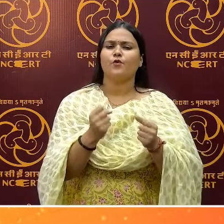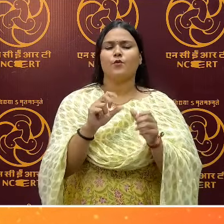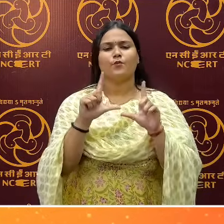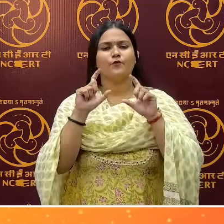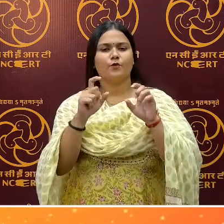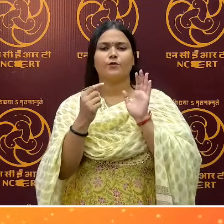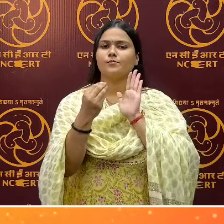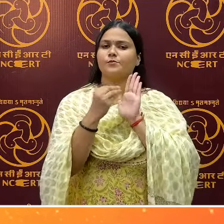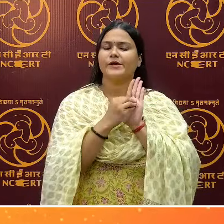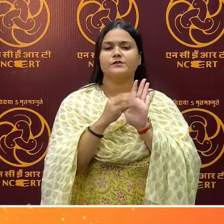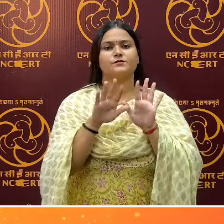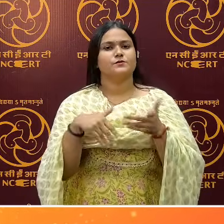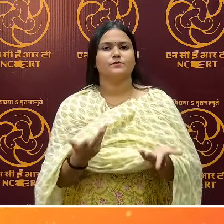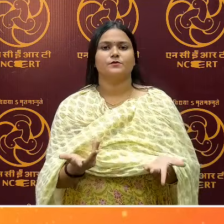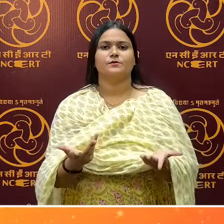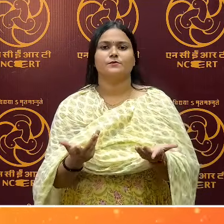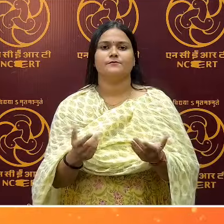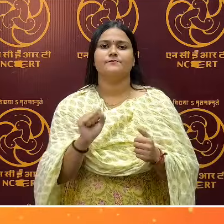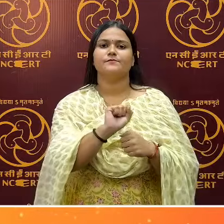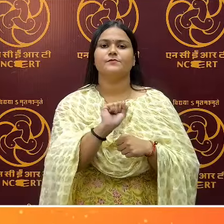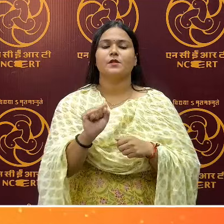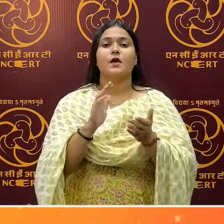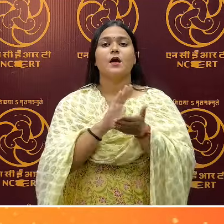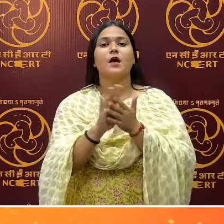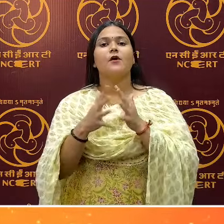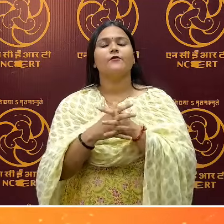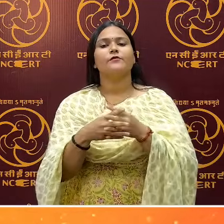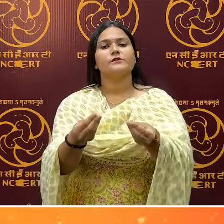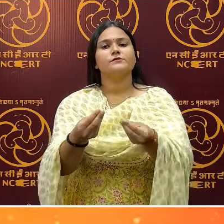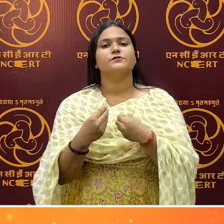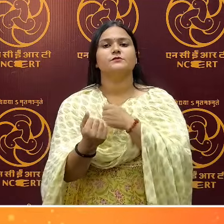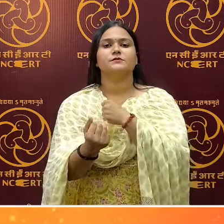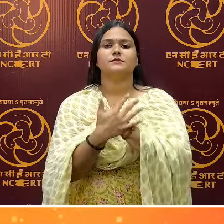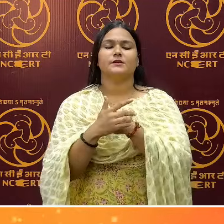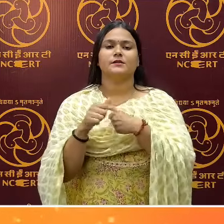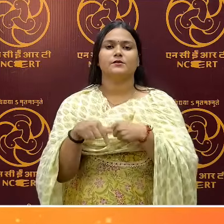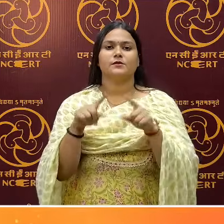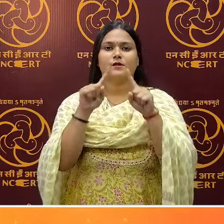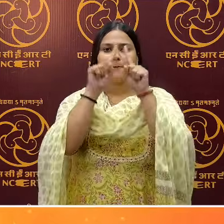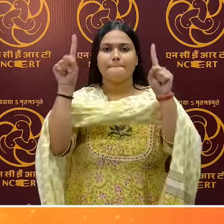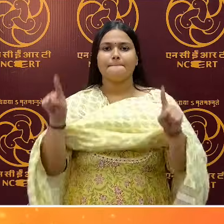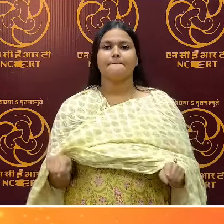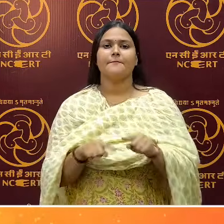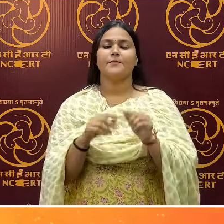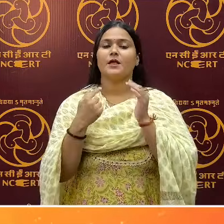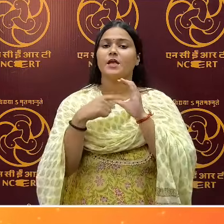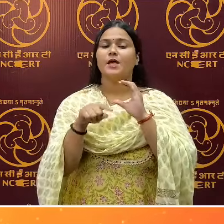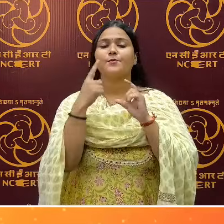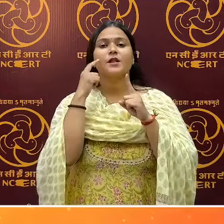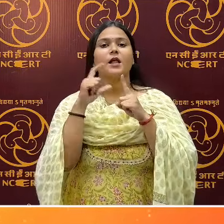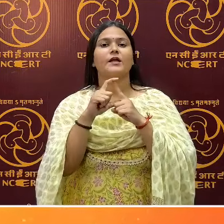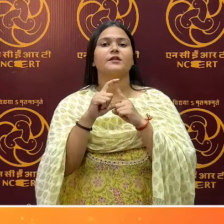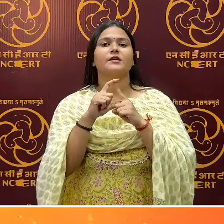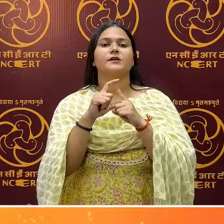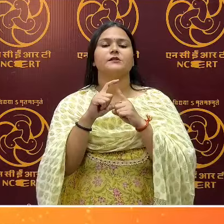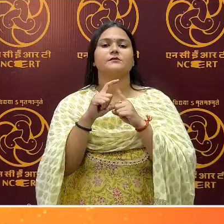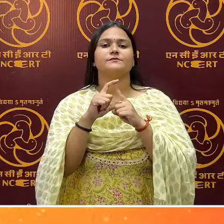skip it. We'll be expecting your homeworks and you can send it on this particular email ID, that is